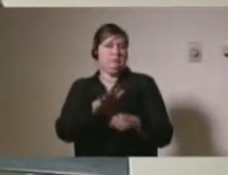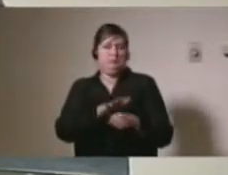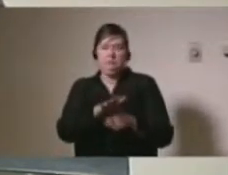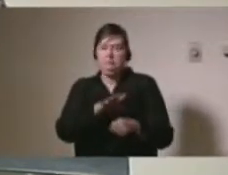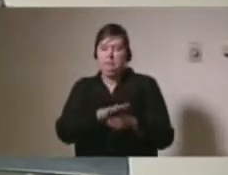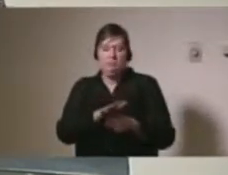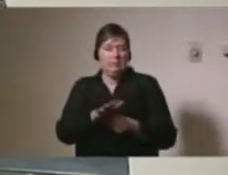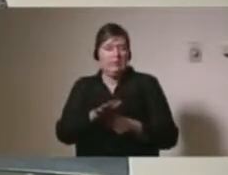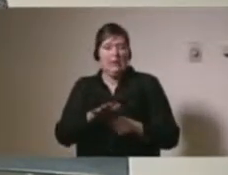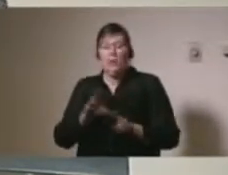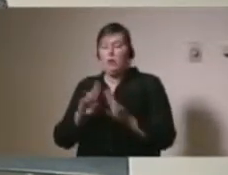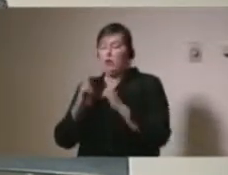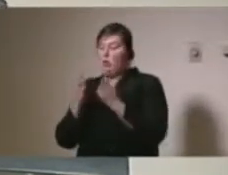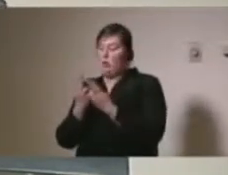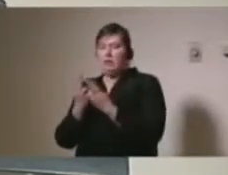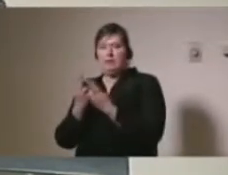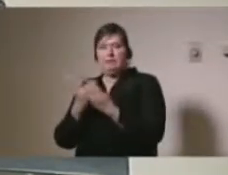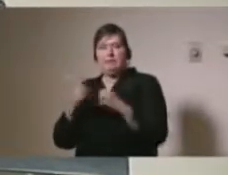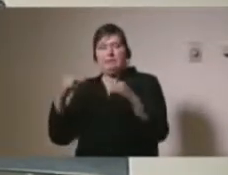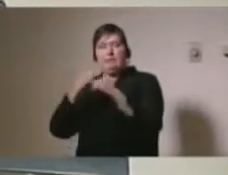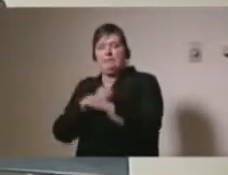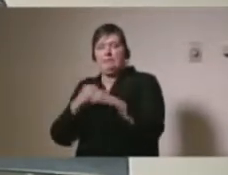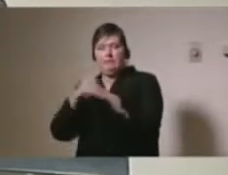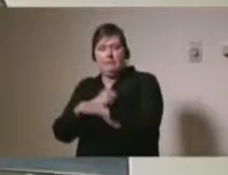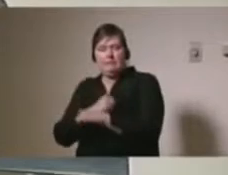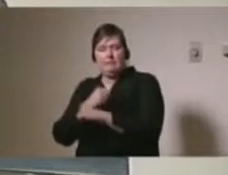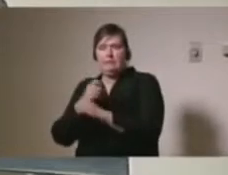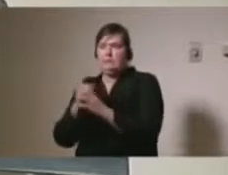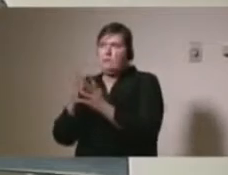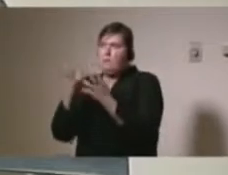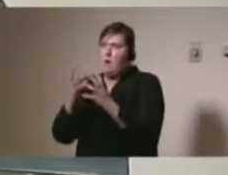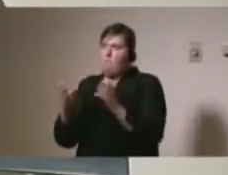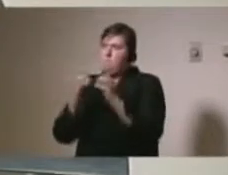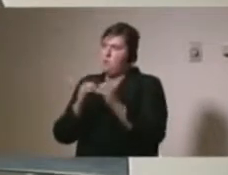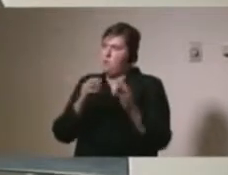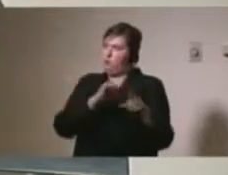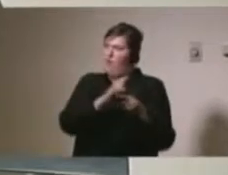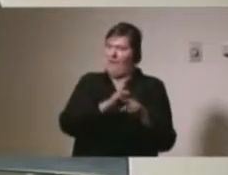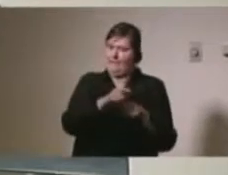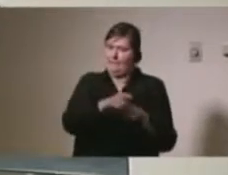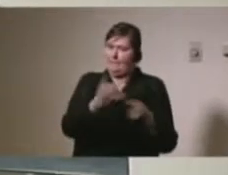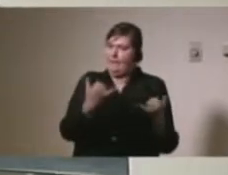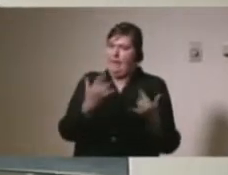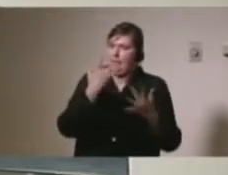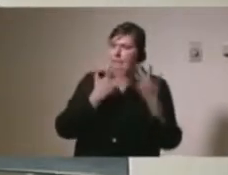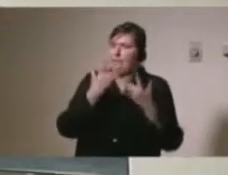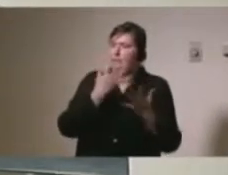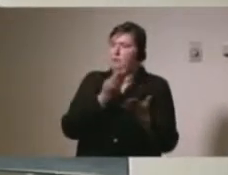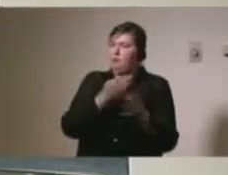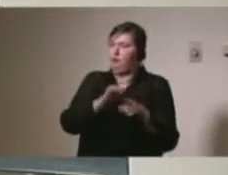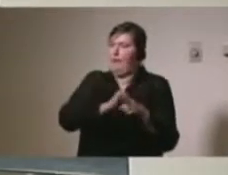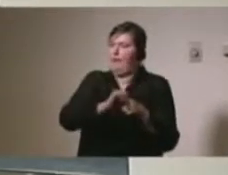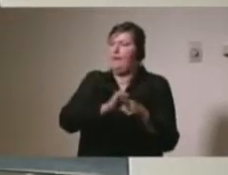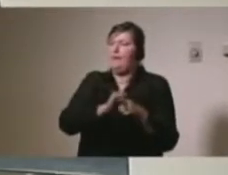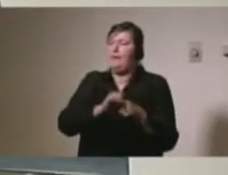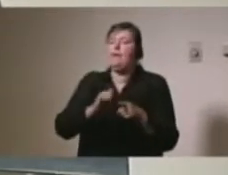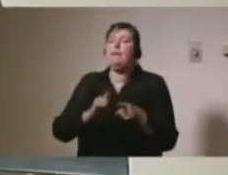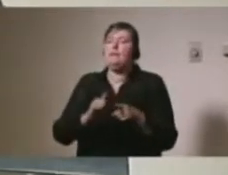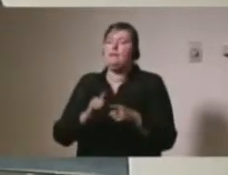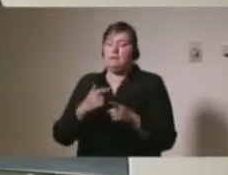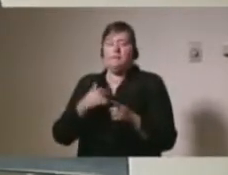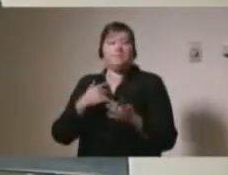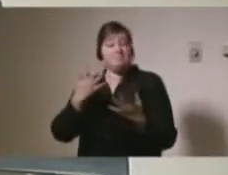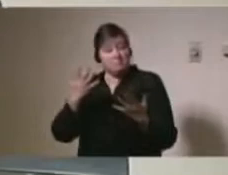The union had to fight a lot to get proper training. And I propose that you do the same thing here